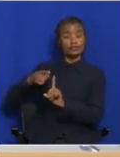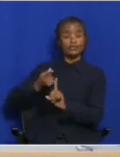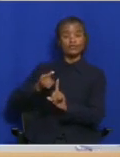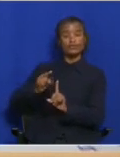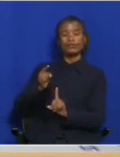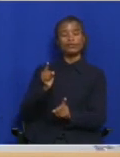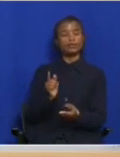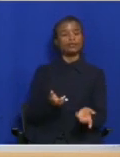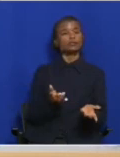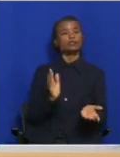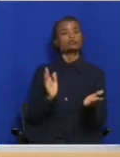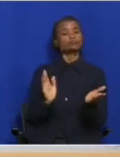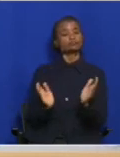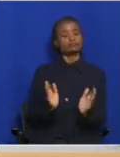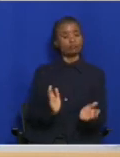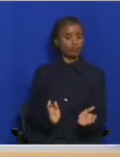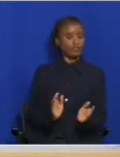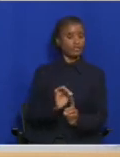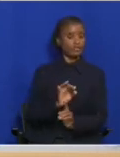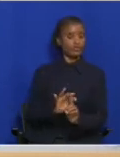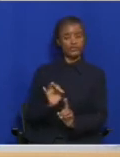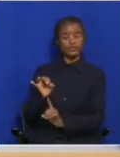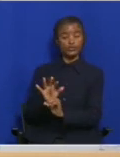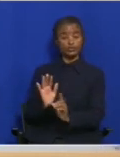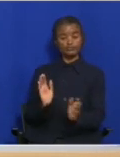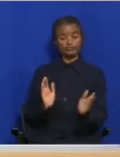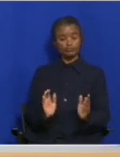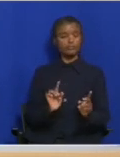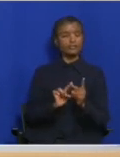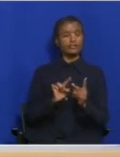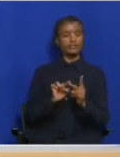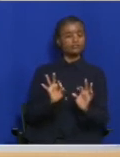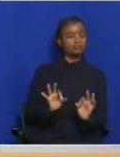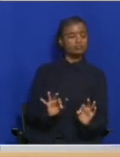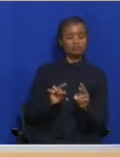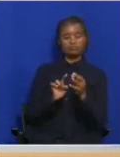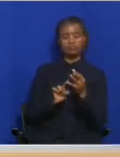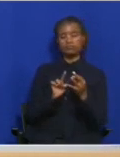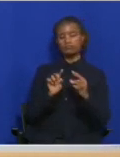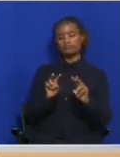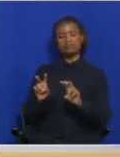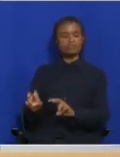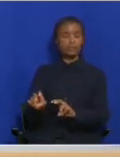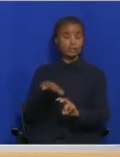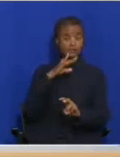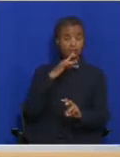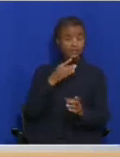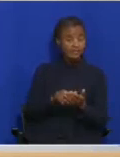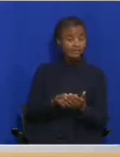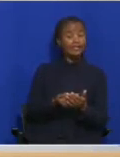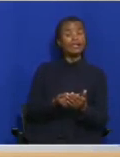probability, credibility, admissibility, and so on. And if you draw an adverse inference at the end stage of